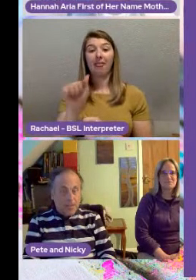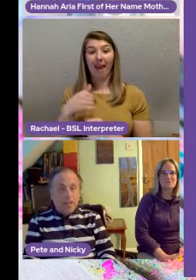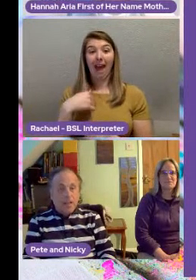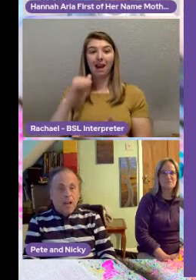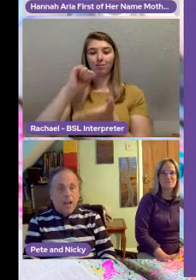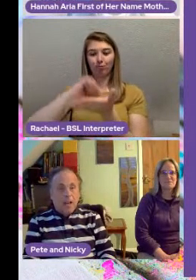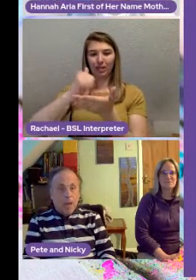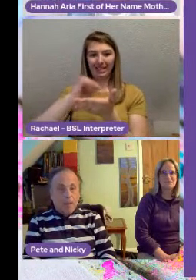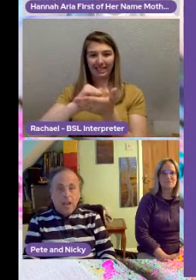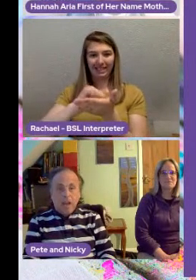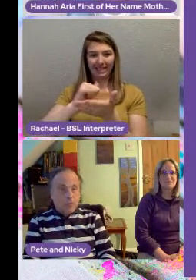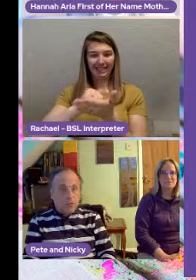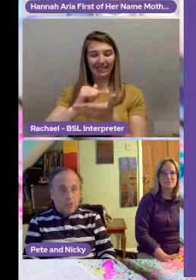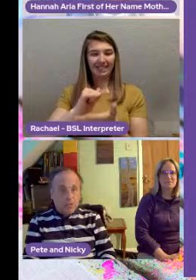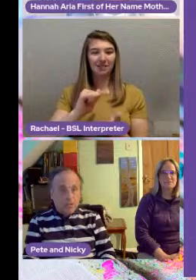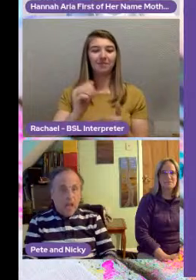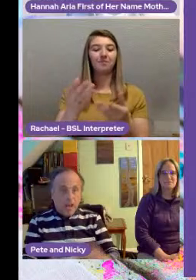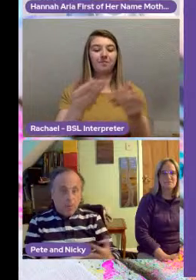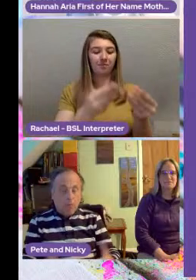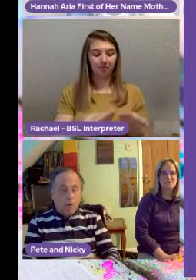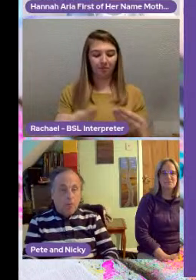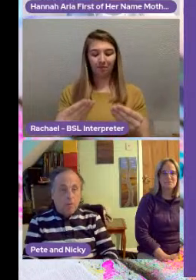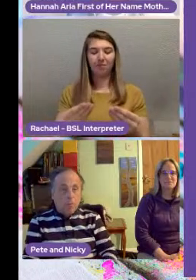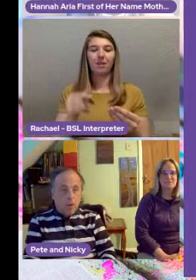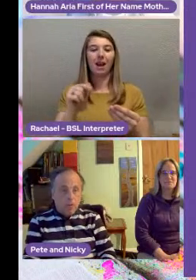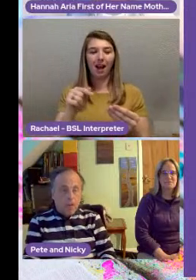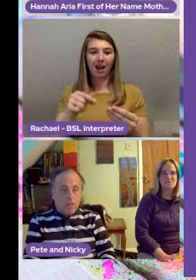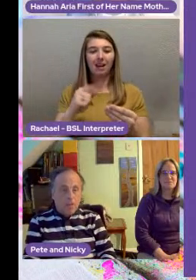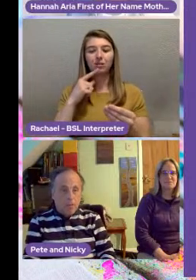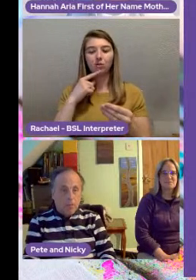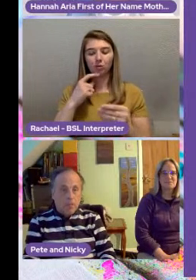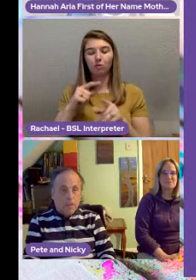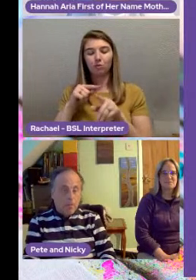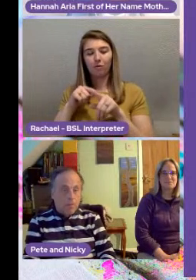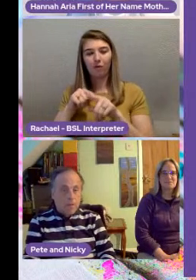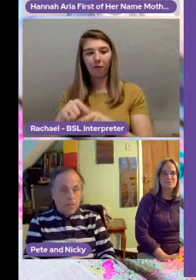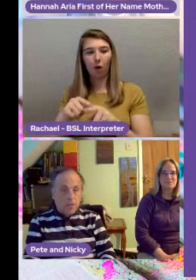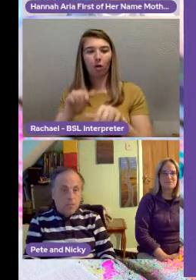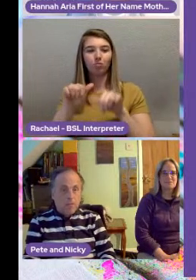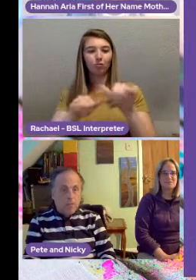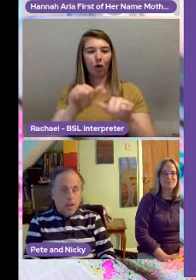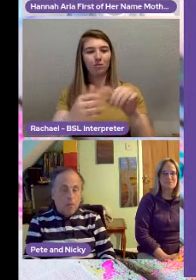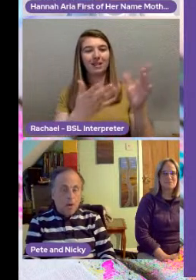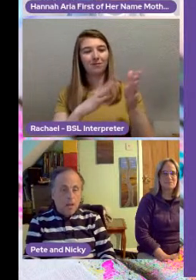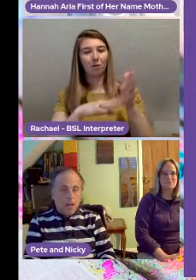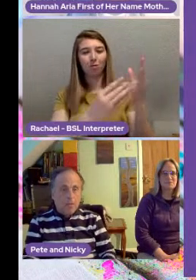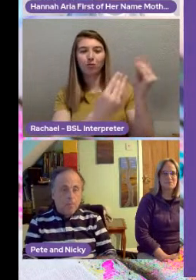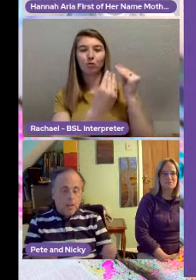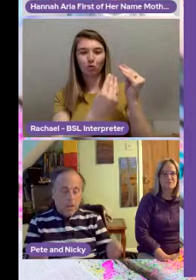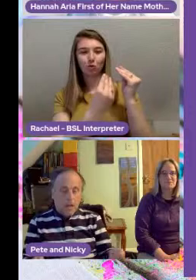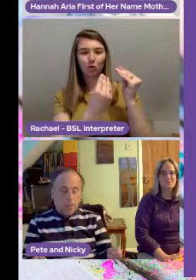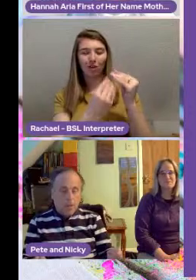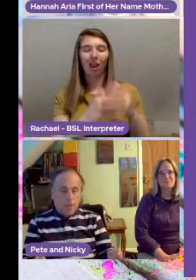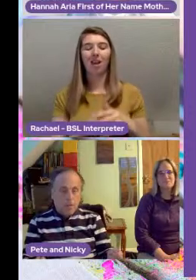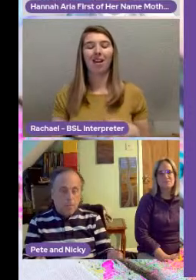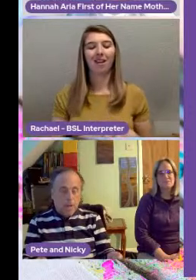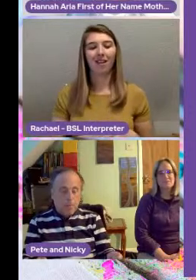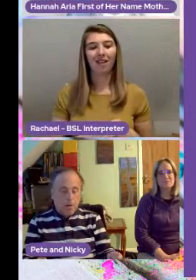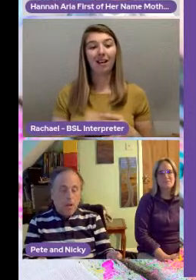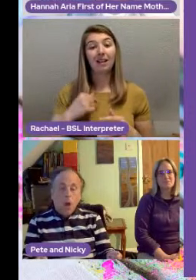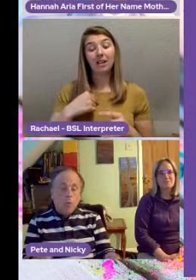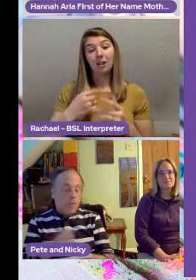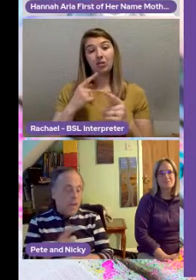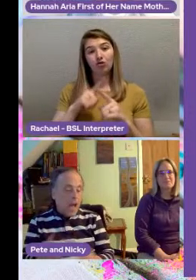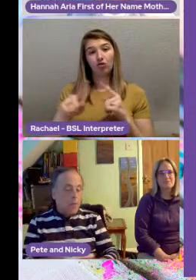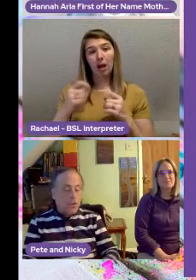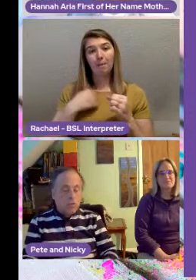out. And then after that, it was following the process that was demonstrated on the video. I had my piece of